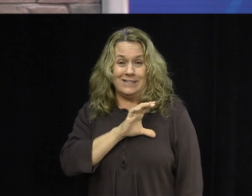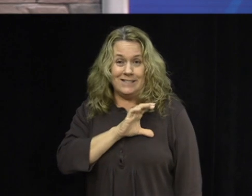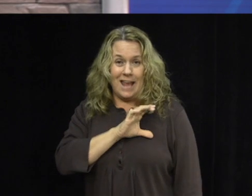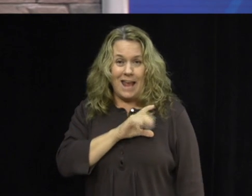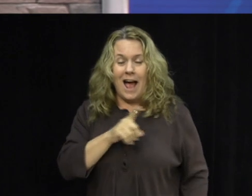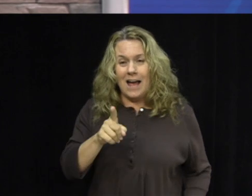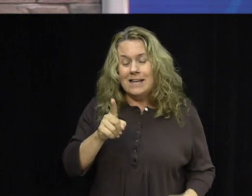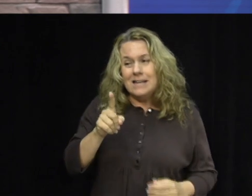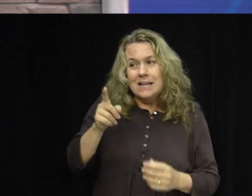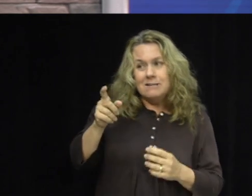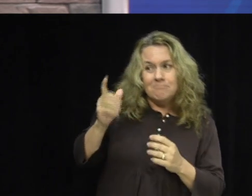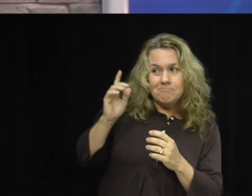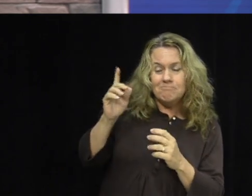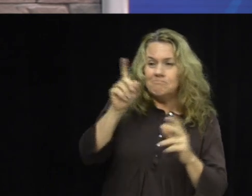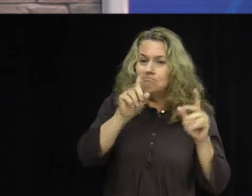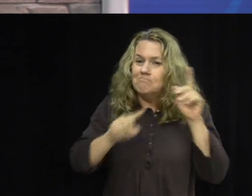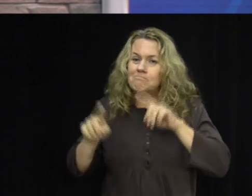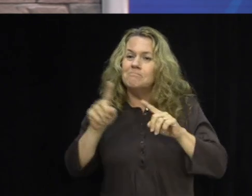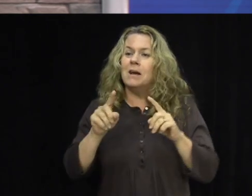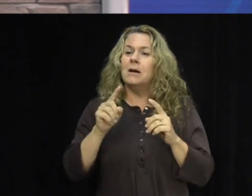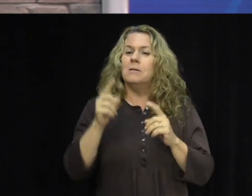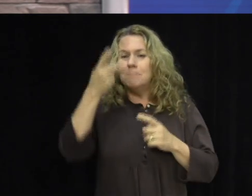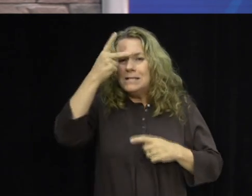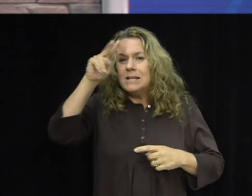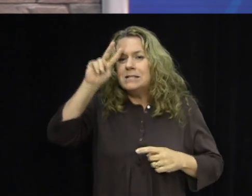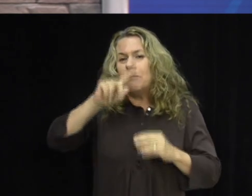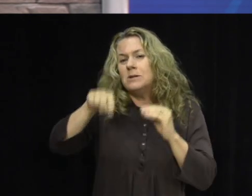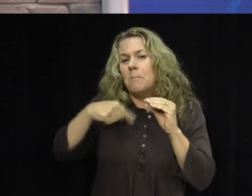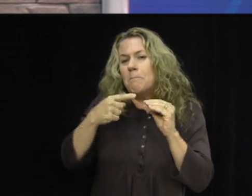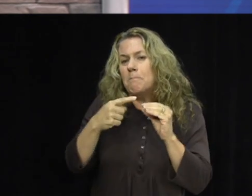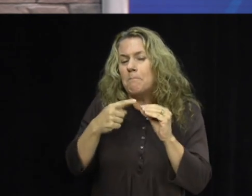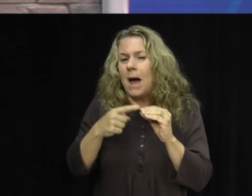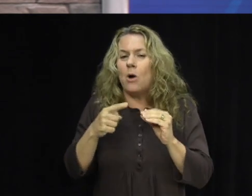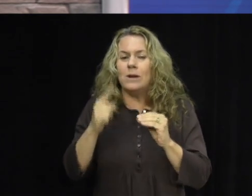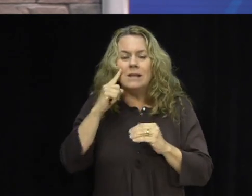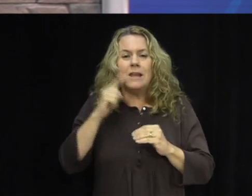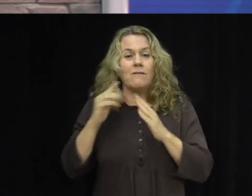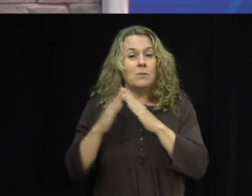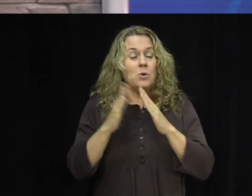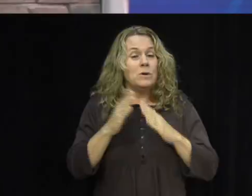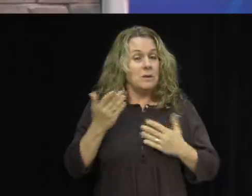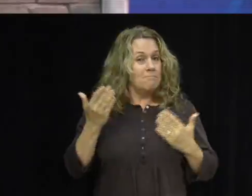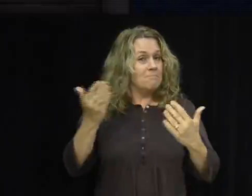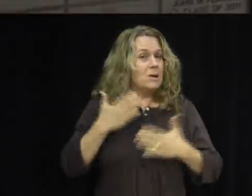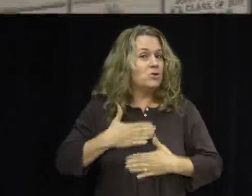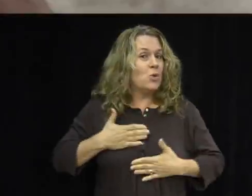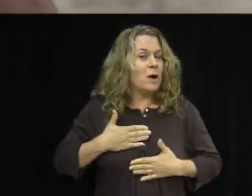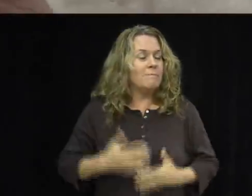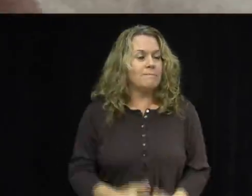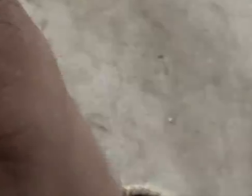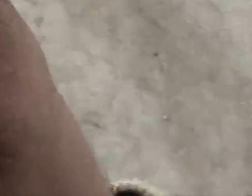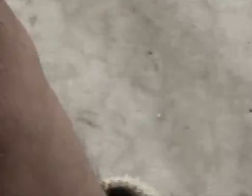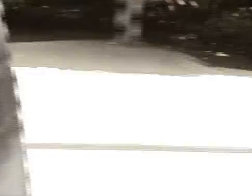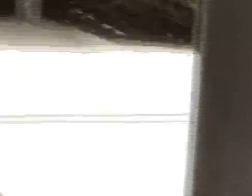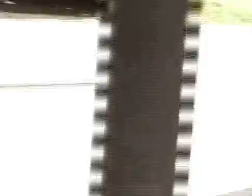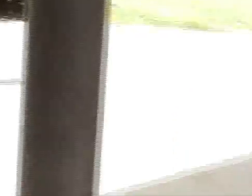sets out to clear up some of the common misconceptions people have about the deaf community. Enjoy!